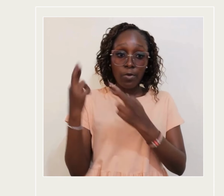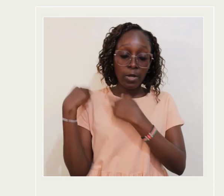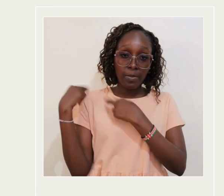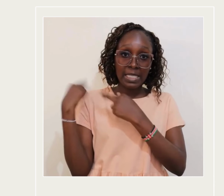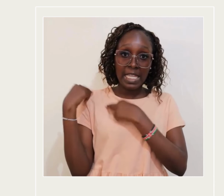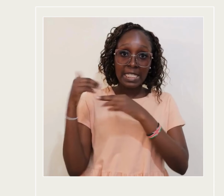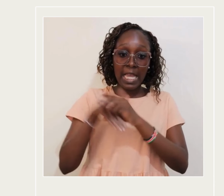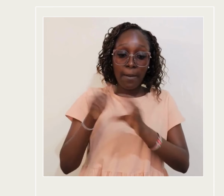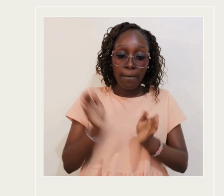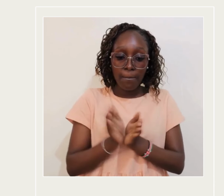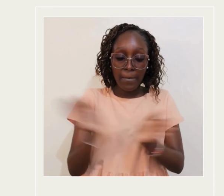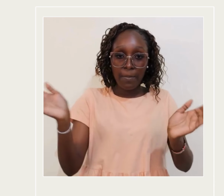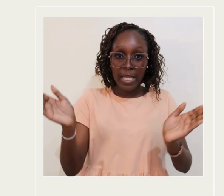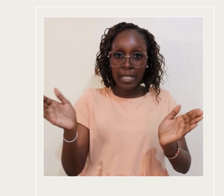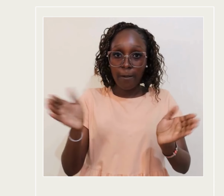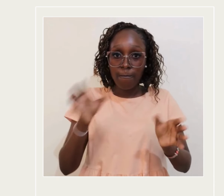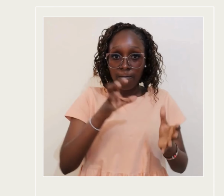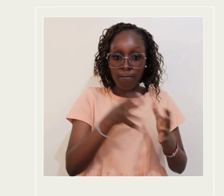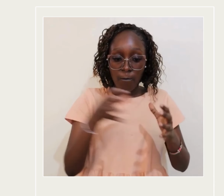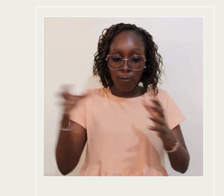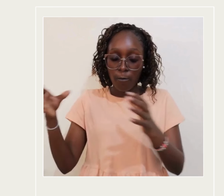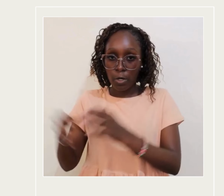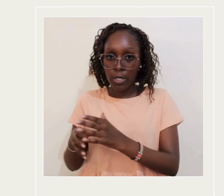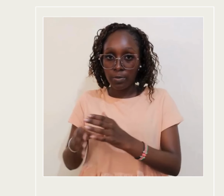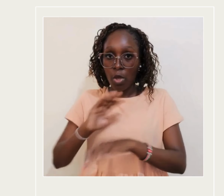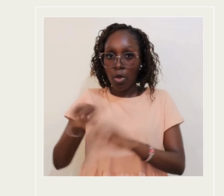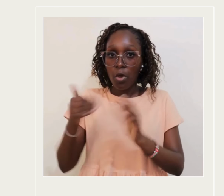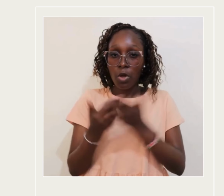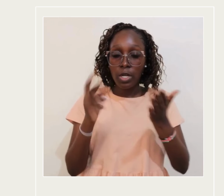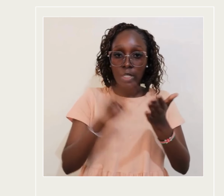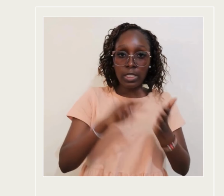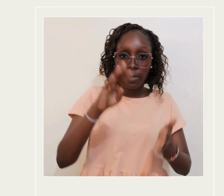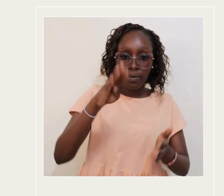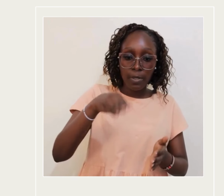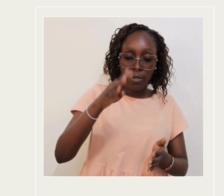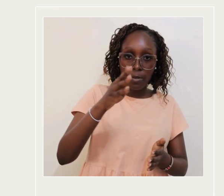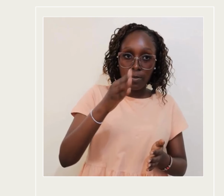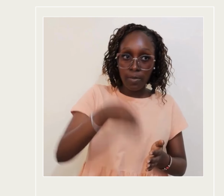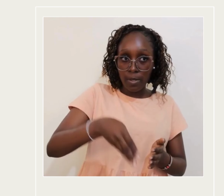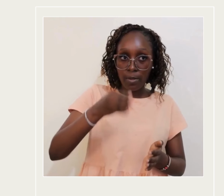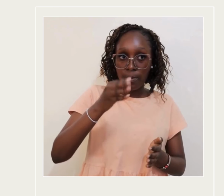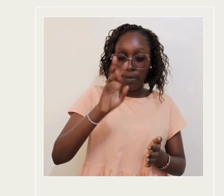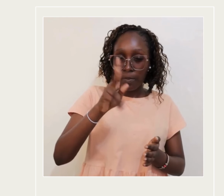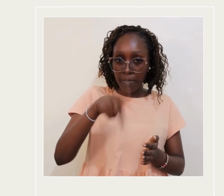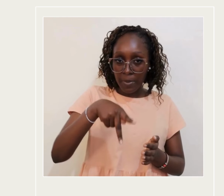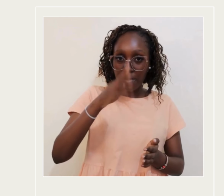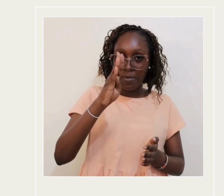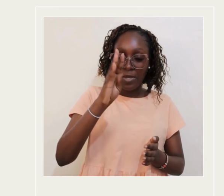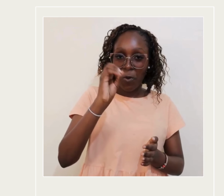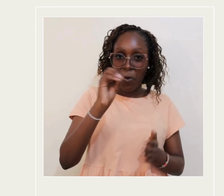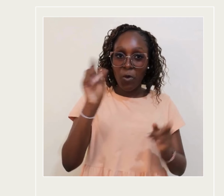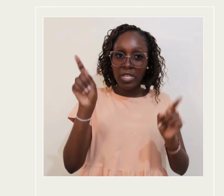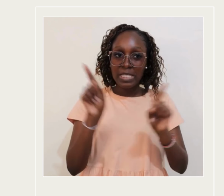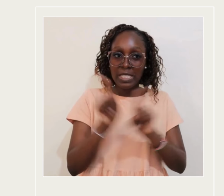public forums. All registered PBOs and self-regulation forums